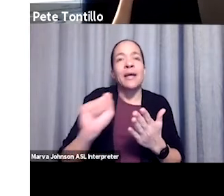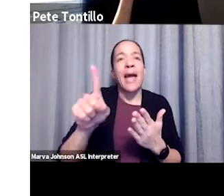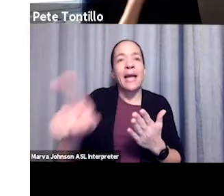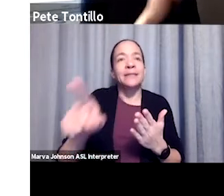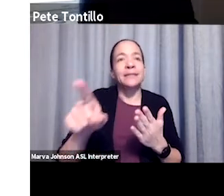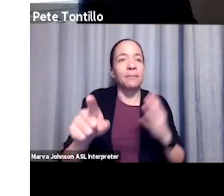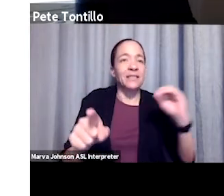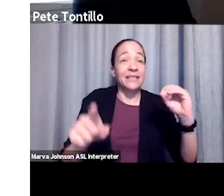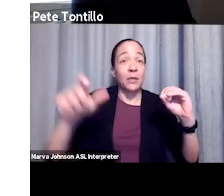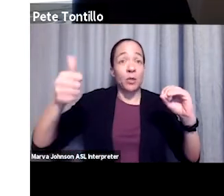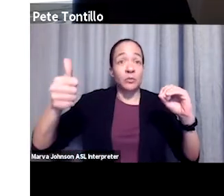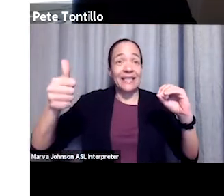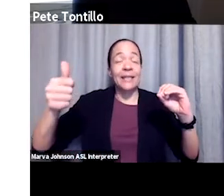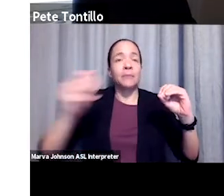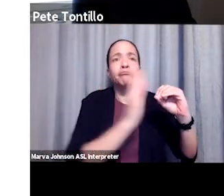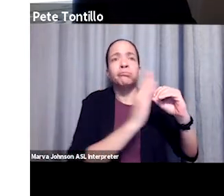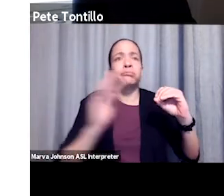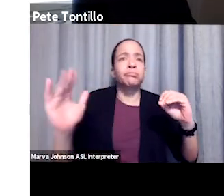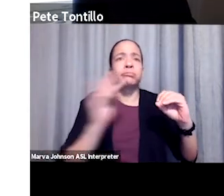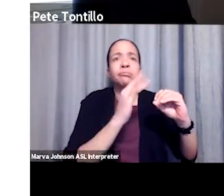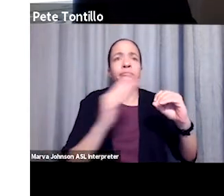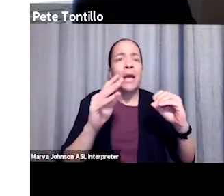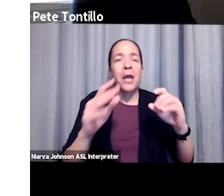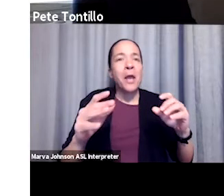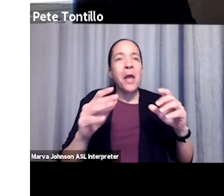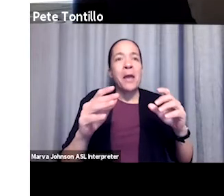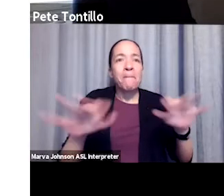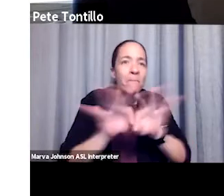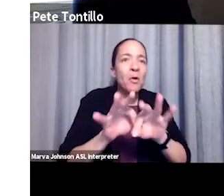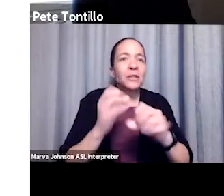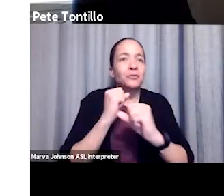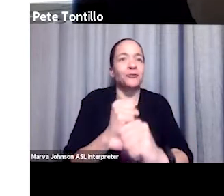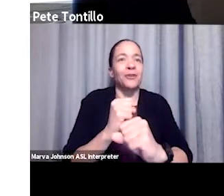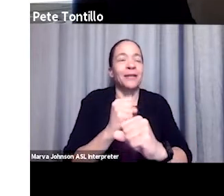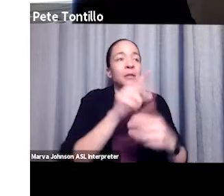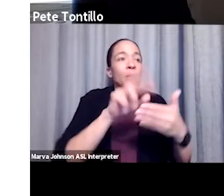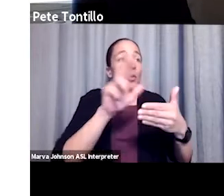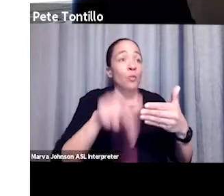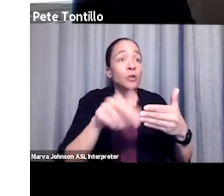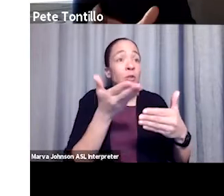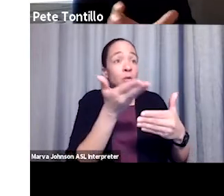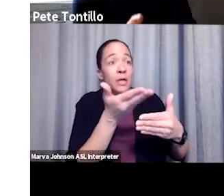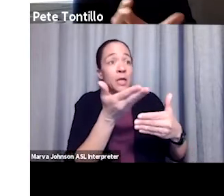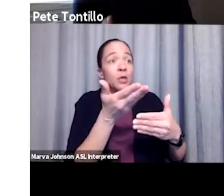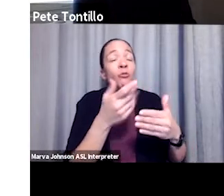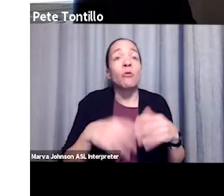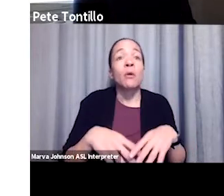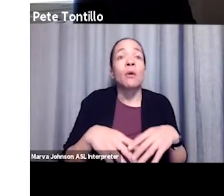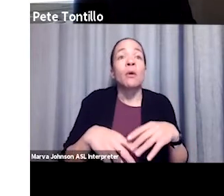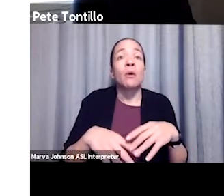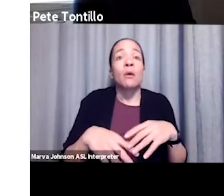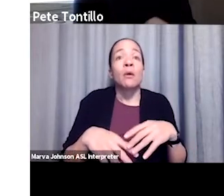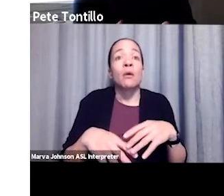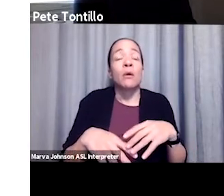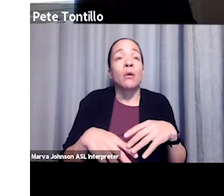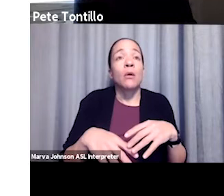10 how important each is to the way they want to be as a person. And the results shown here show the percentage of Americans who rated each value a 9 or a 10.